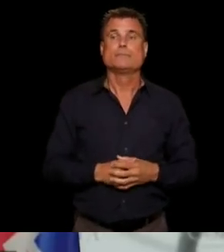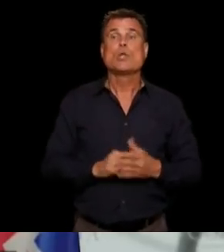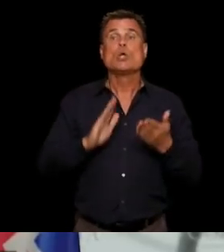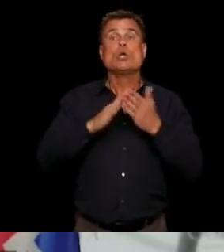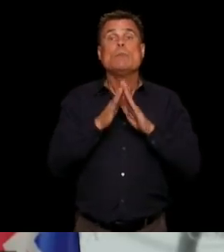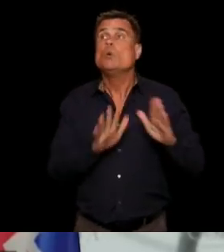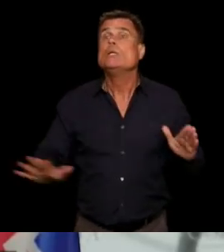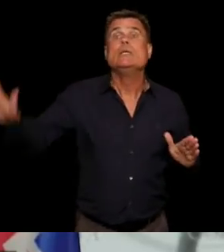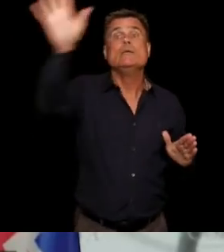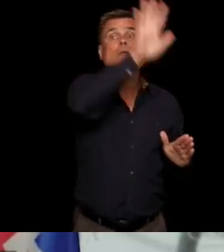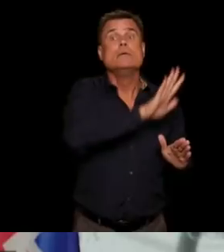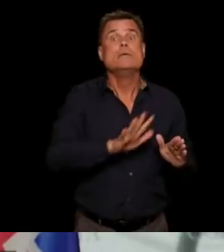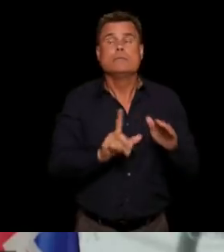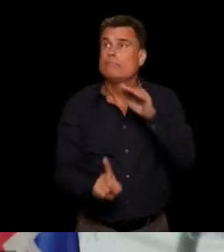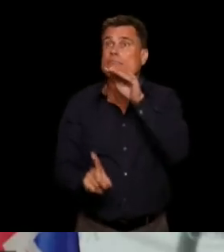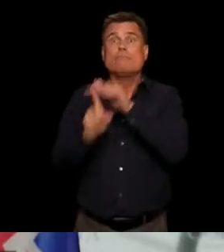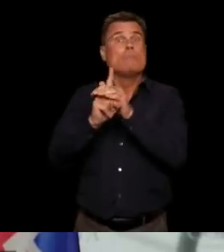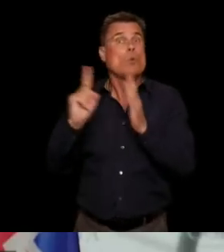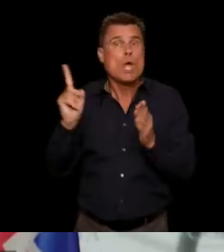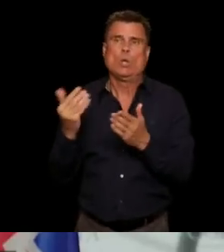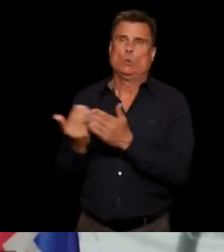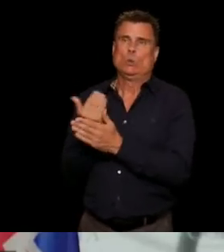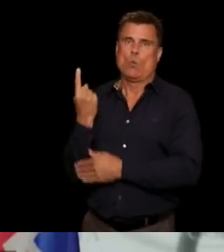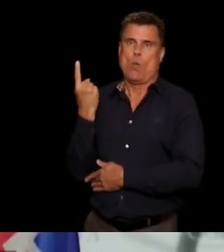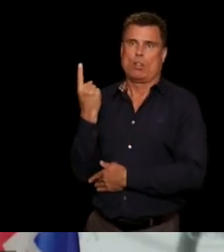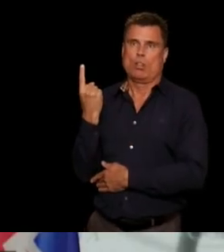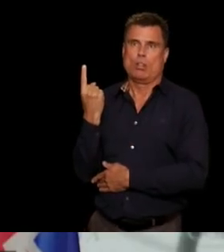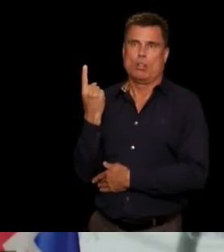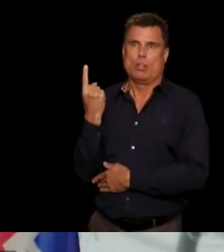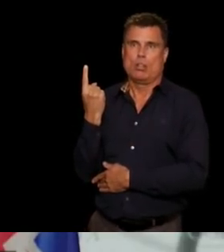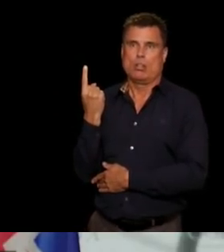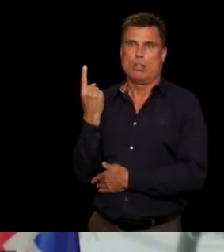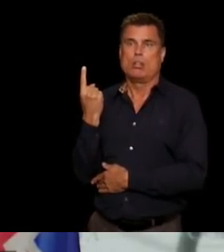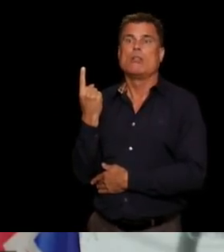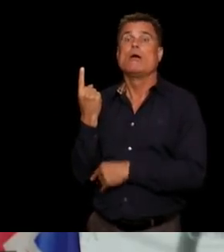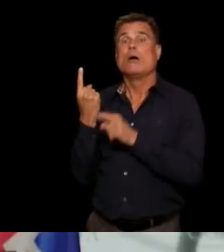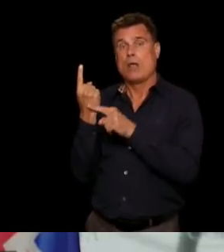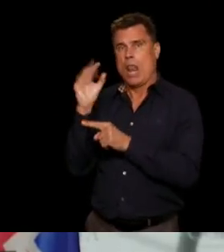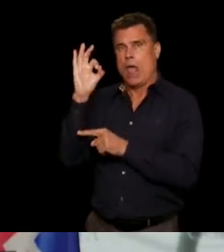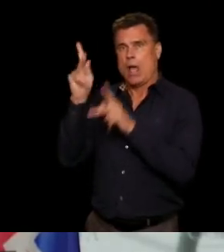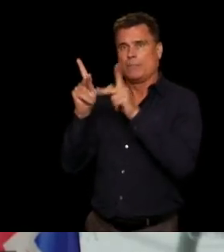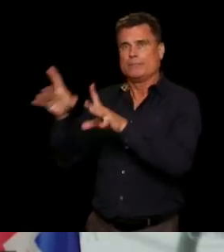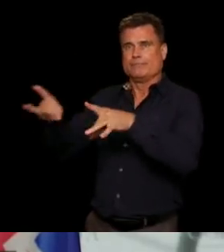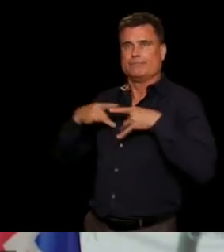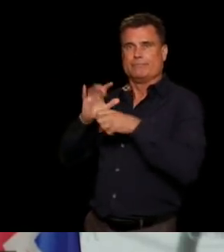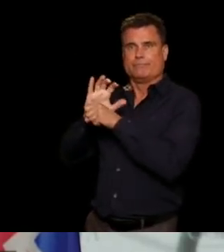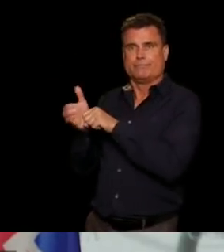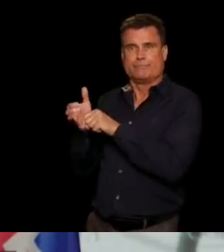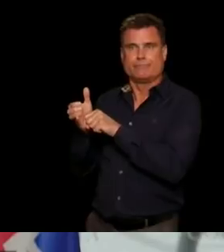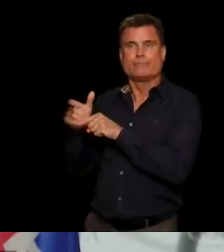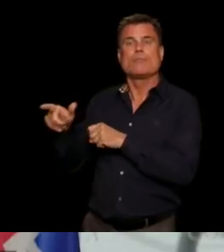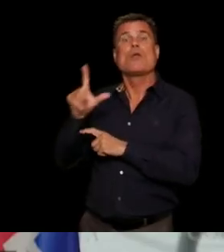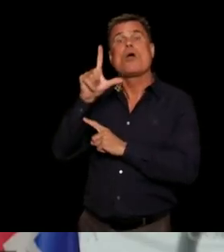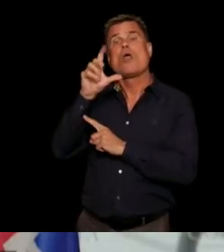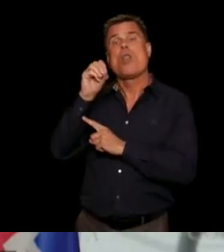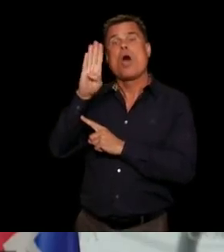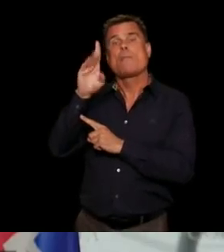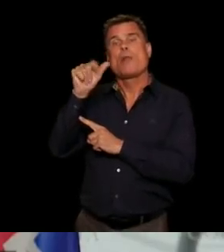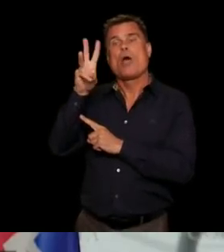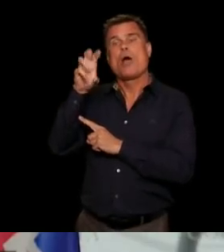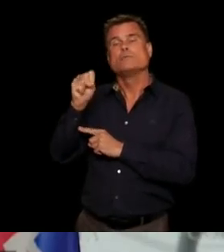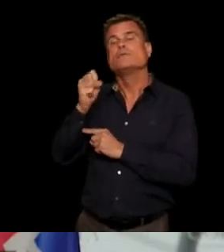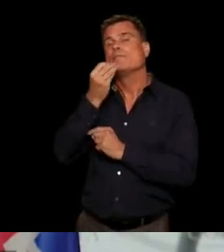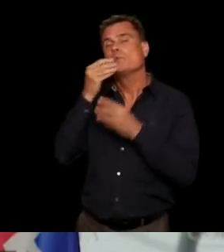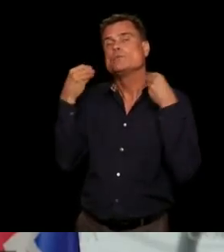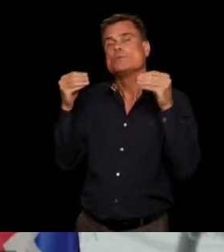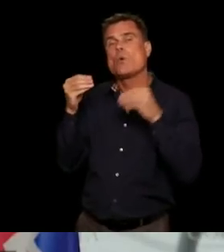has been 1 new community outbreak with 9 confirmed cases of COVID-19 at Loblaws reported in the Fraser Health Authority. Fraser